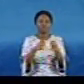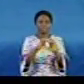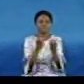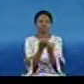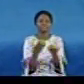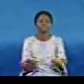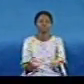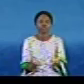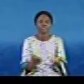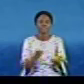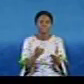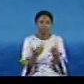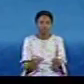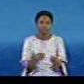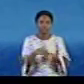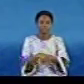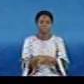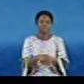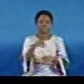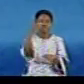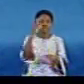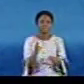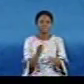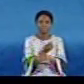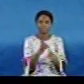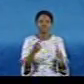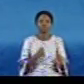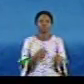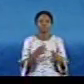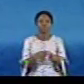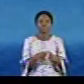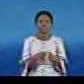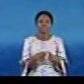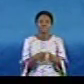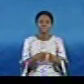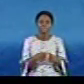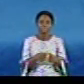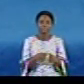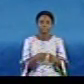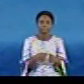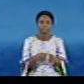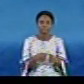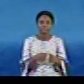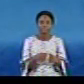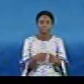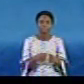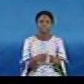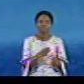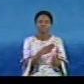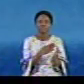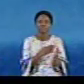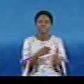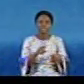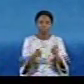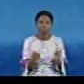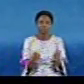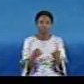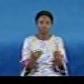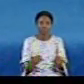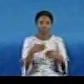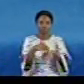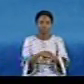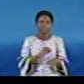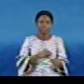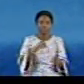and i was having i used to have shot of blood sometimes it is to come and go but tonight i noticed